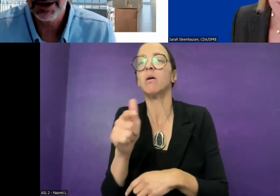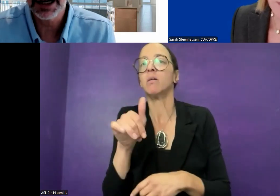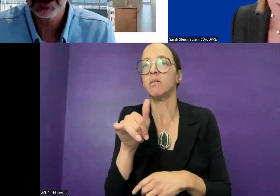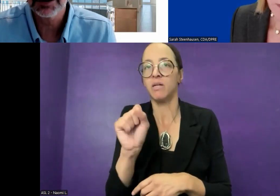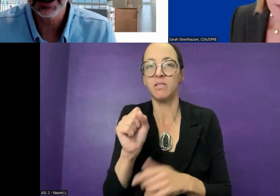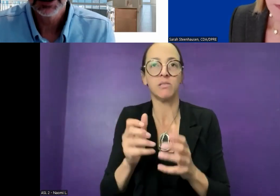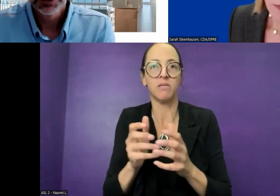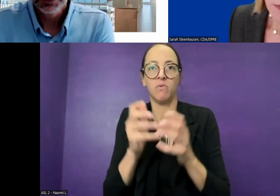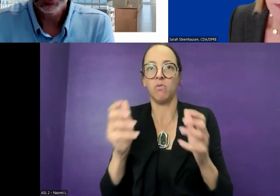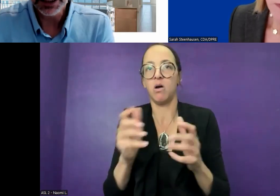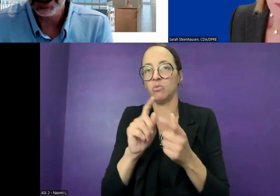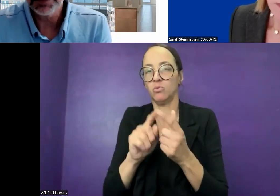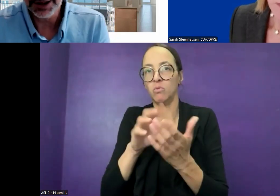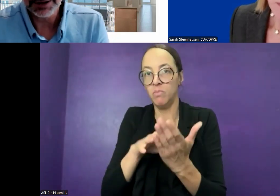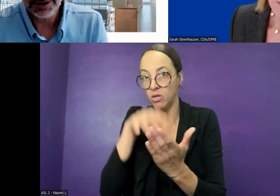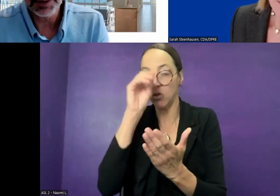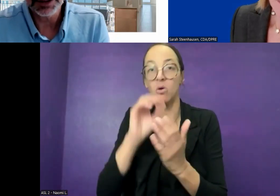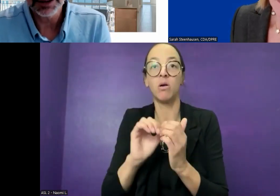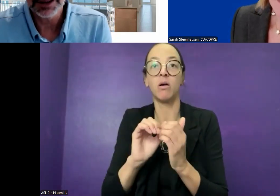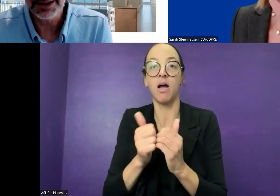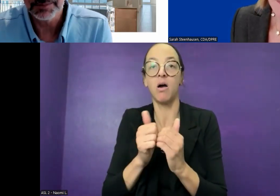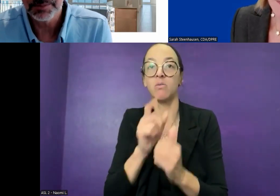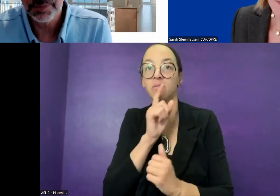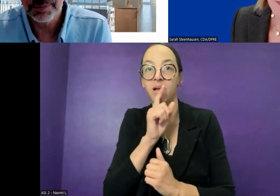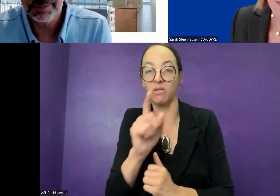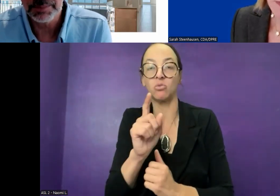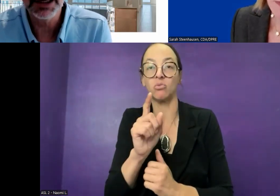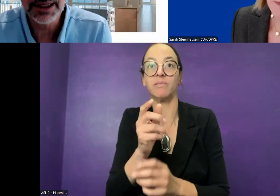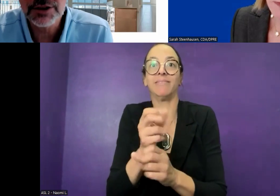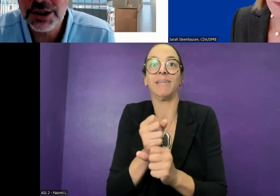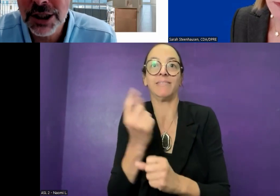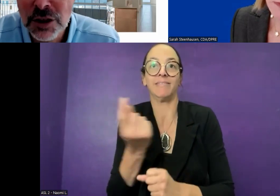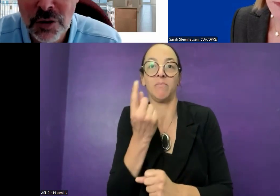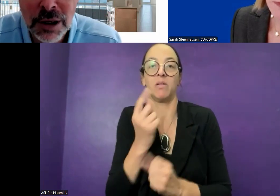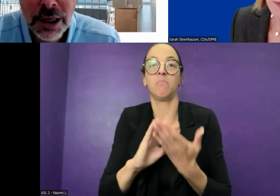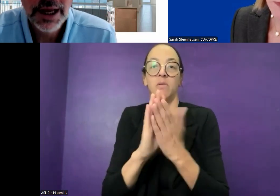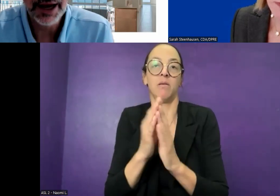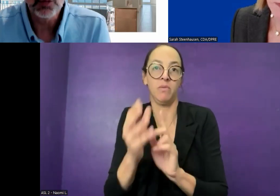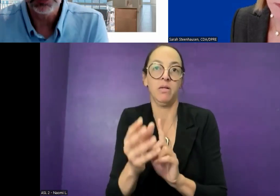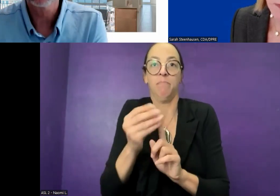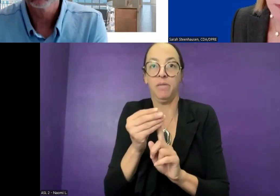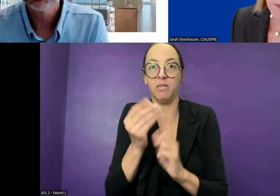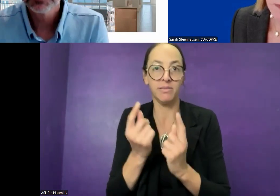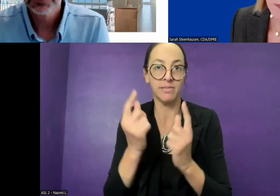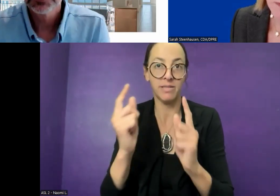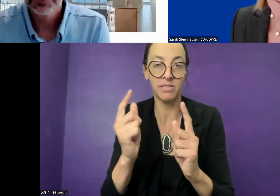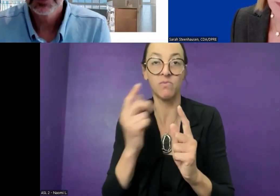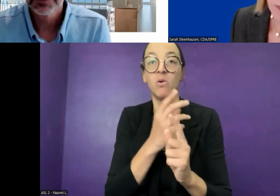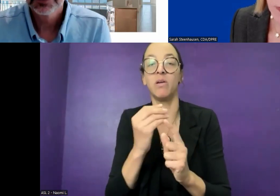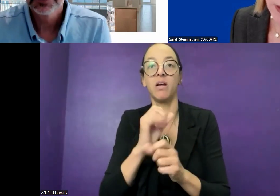how to actually get something to be appealing, successful, and work.